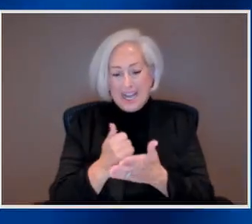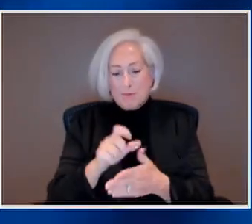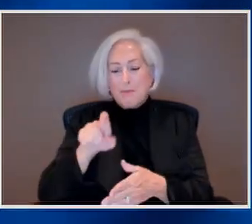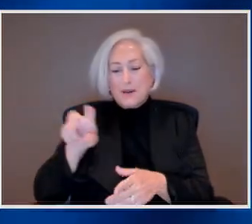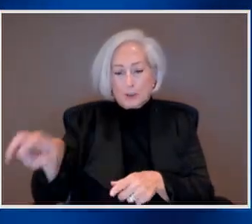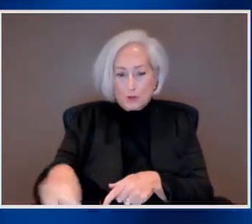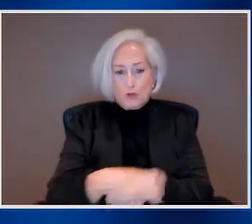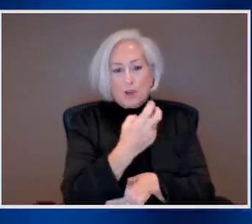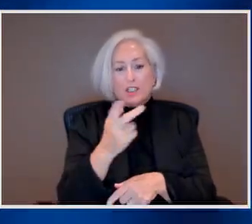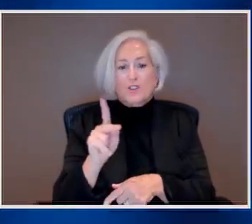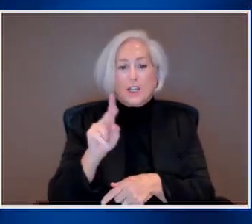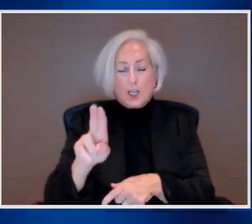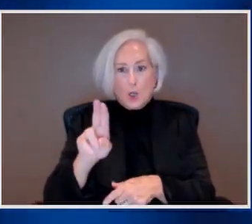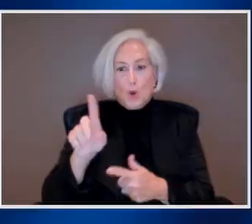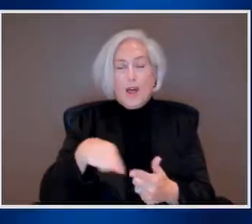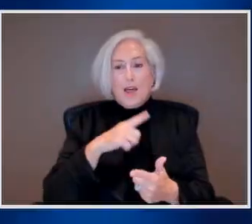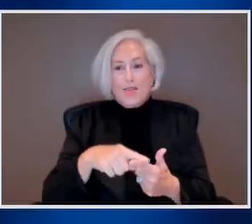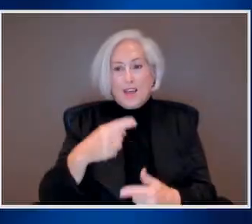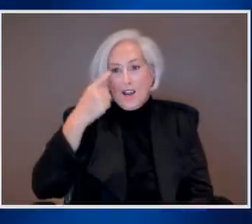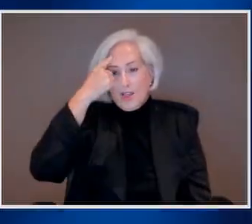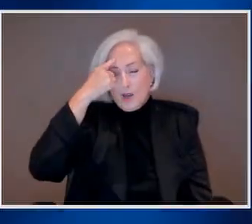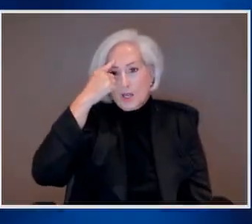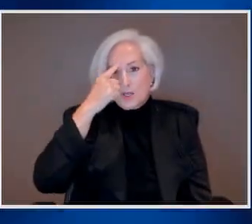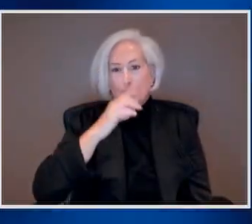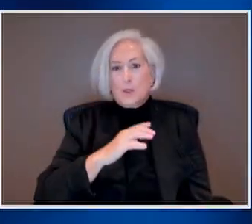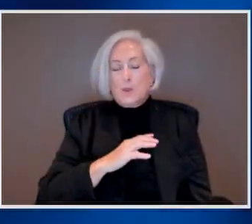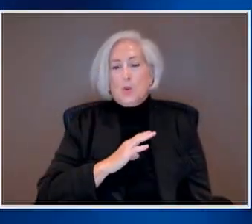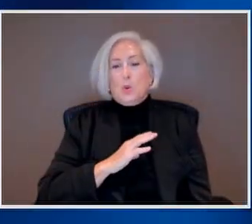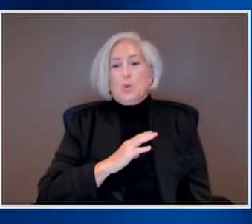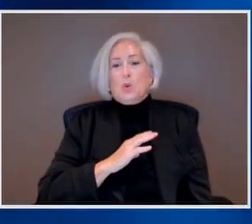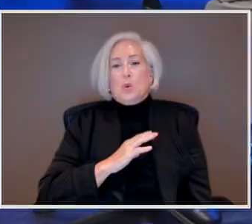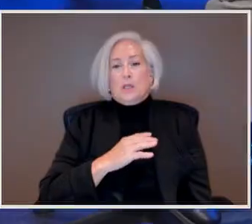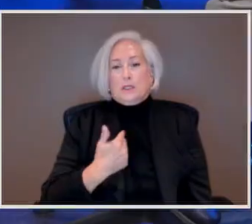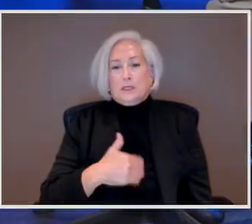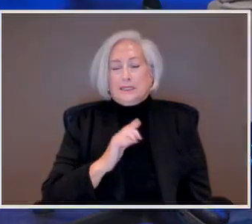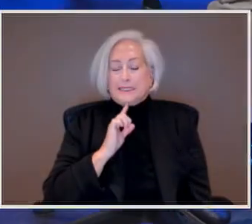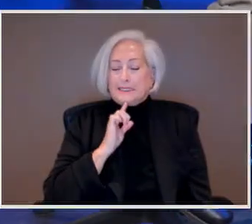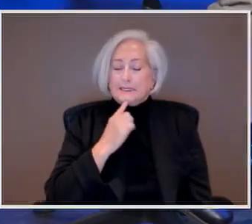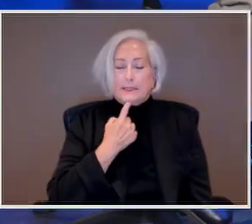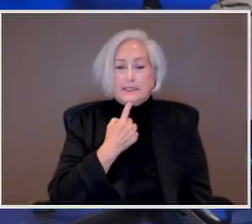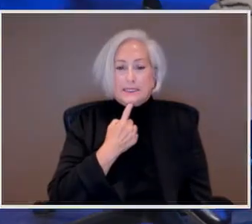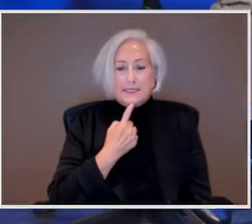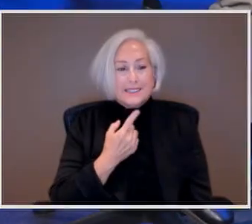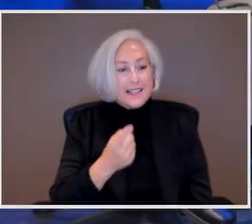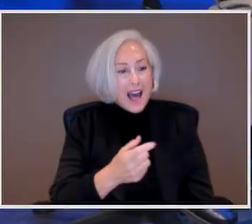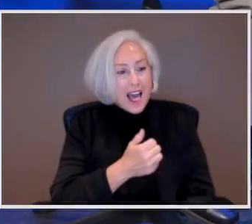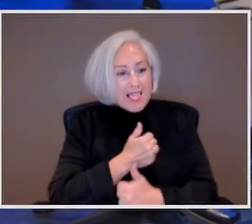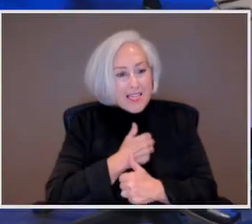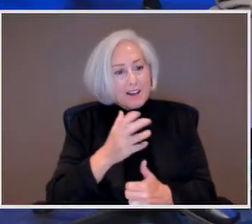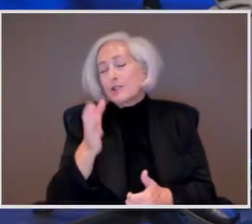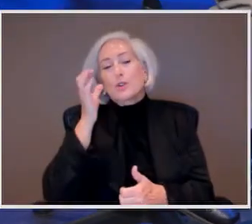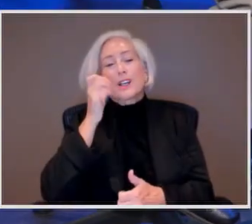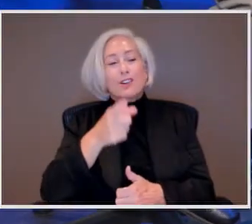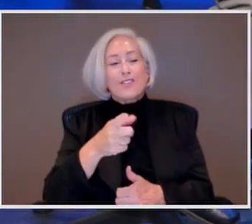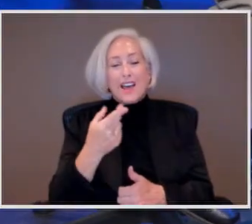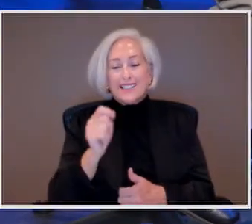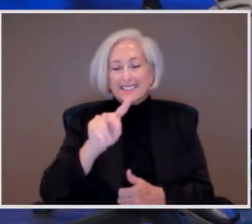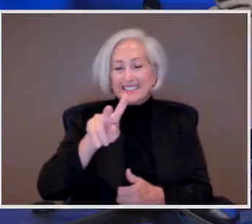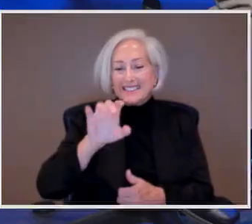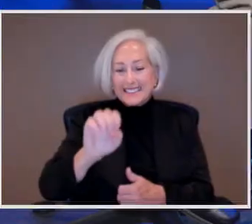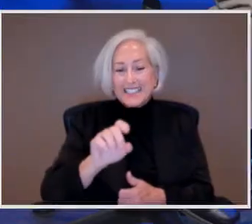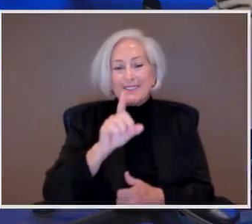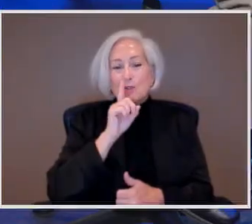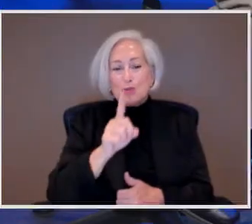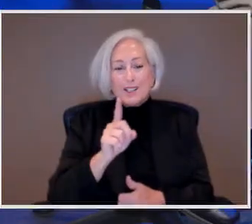was like really setting in, like, this is a big deal. This is serious. I love hearing that you arrived and Steve was just that Yep. calming face in